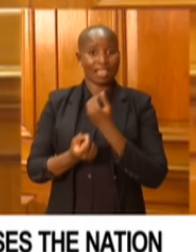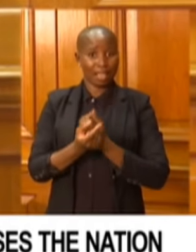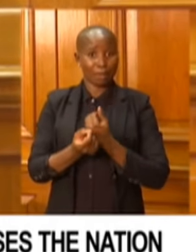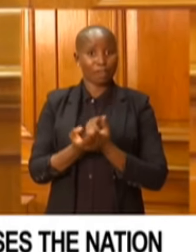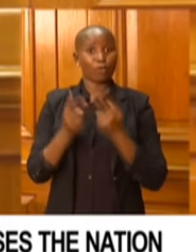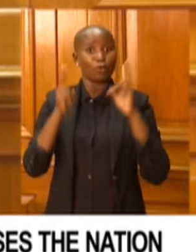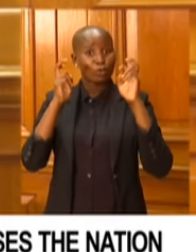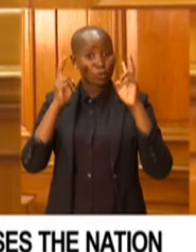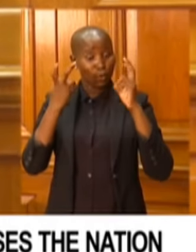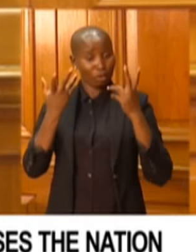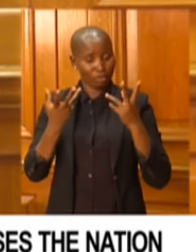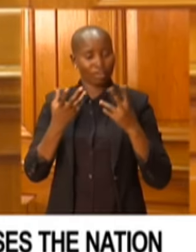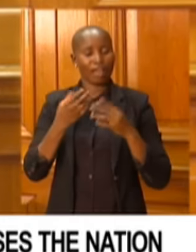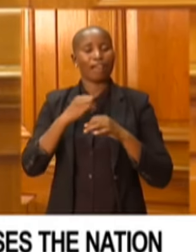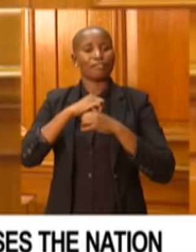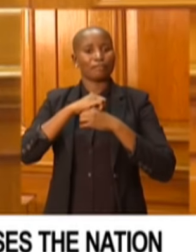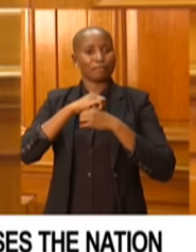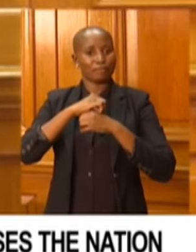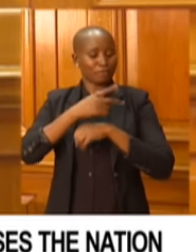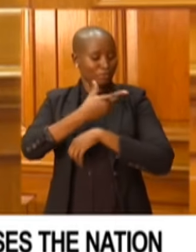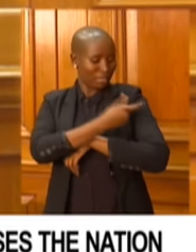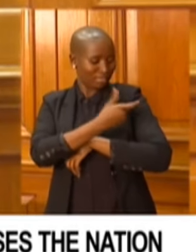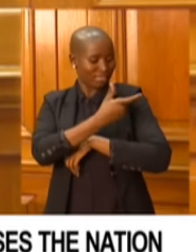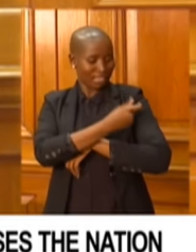vaccine manufacturers or developers.